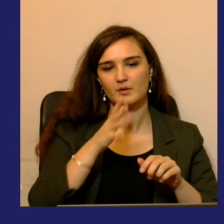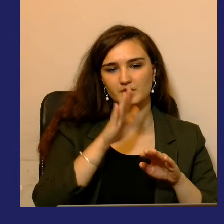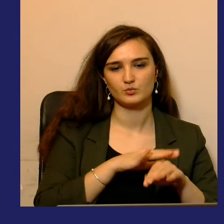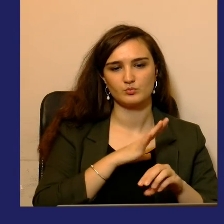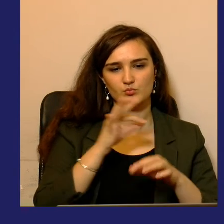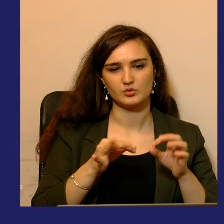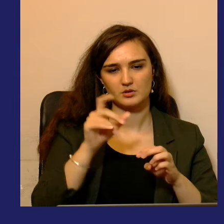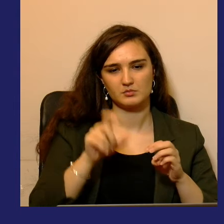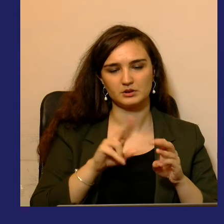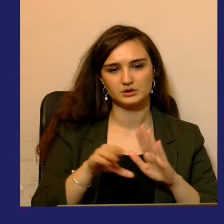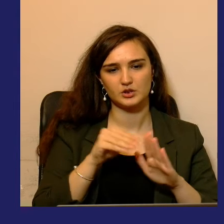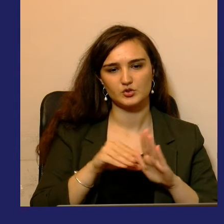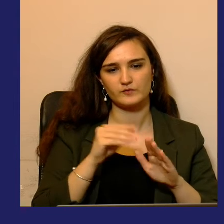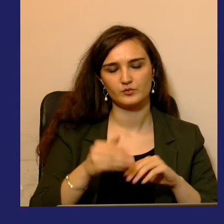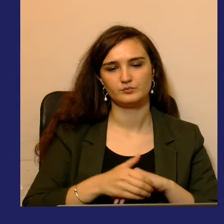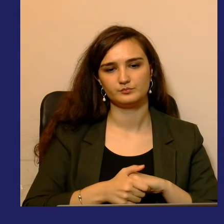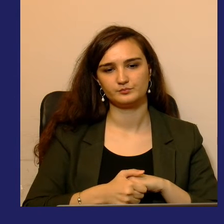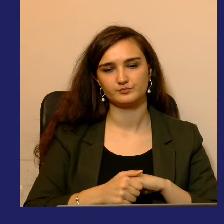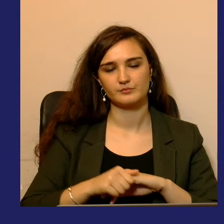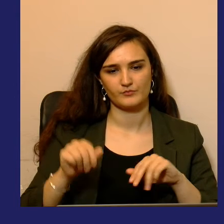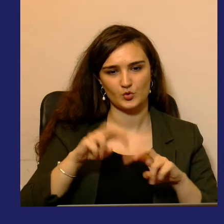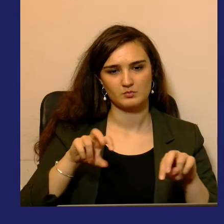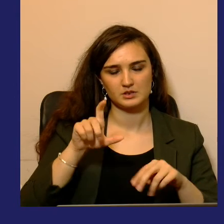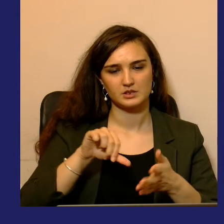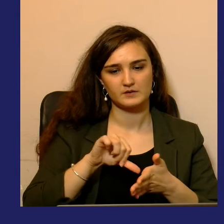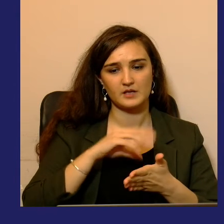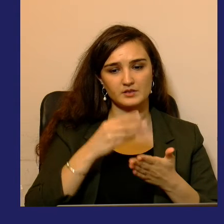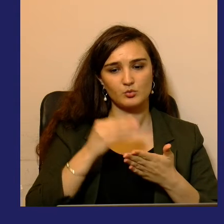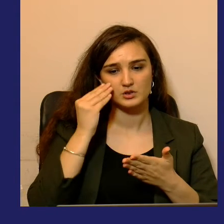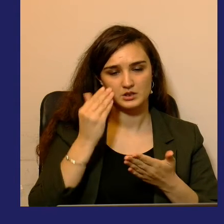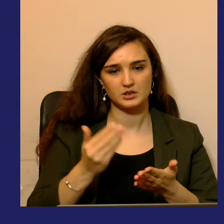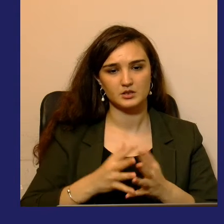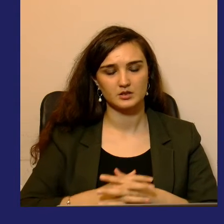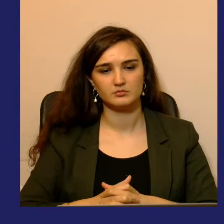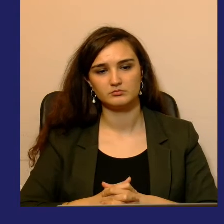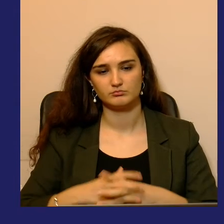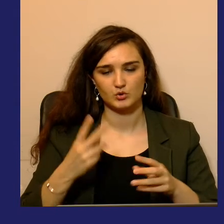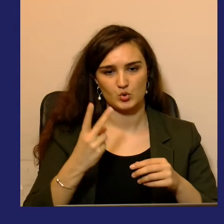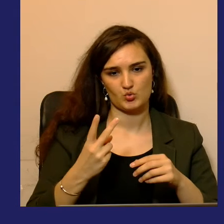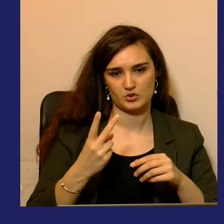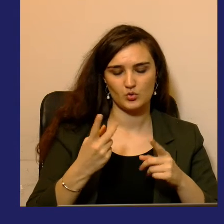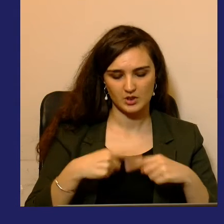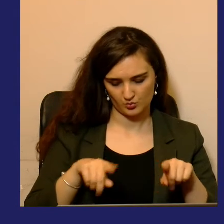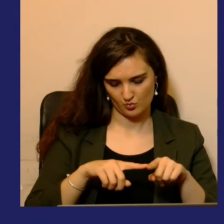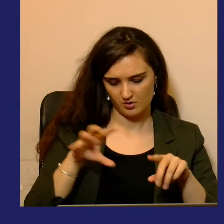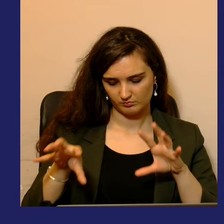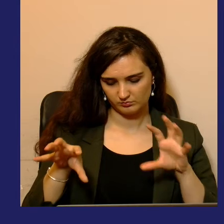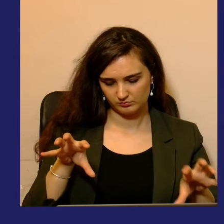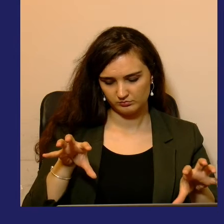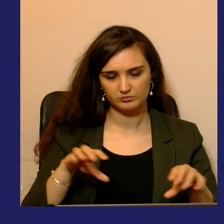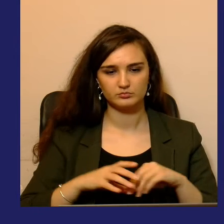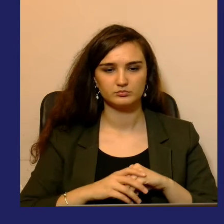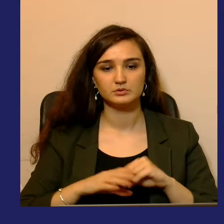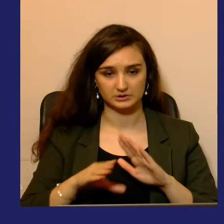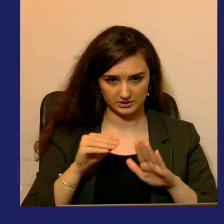the ability of electoral authorities. There are two. One is the electoral administrators, which is called the INE, and the other is the electoral